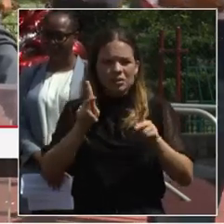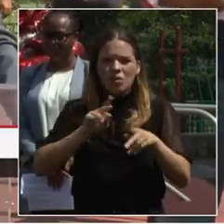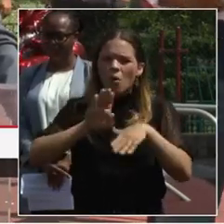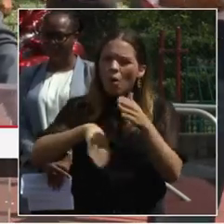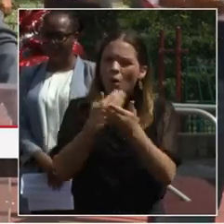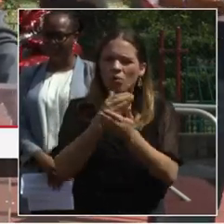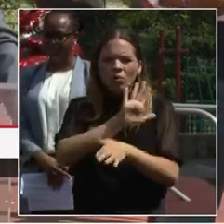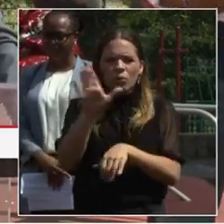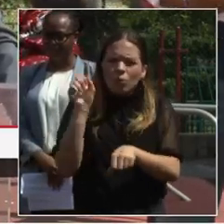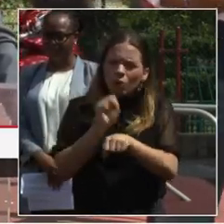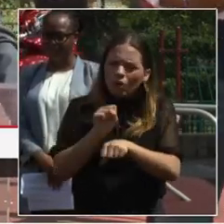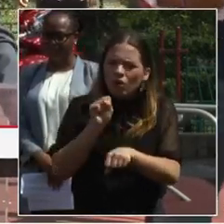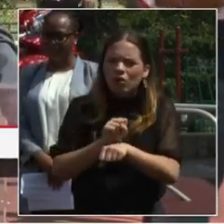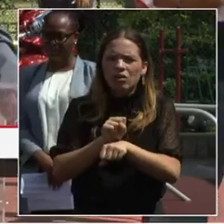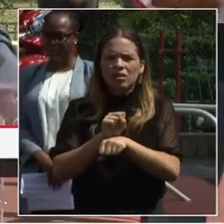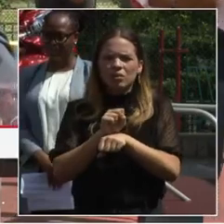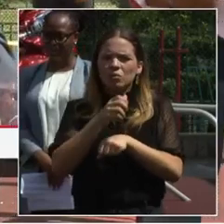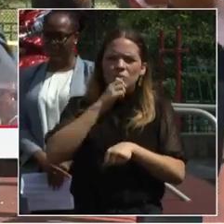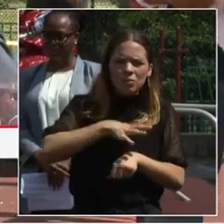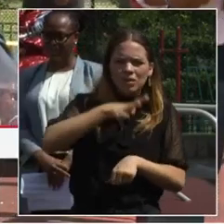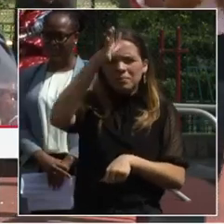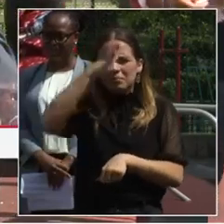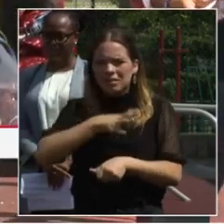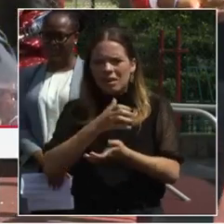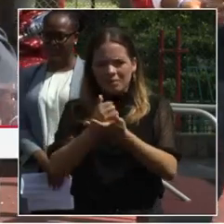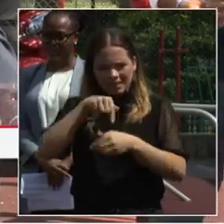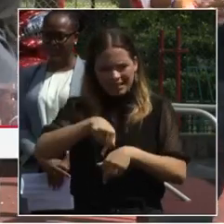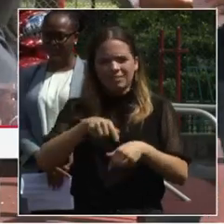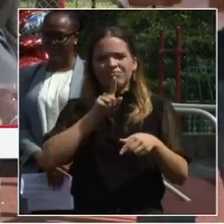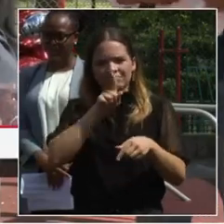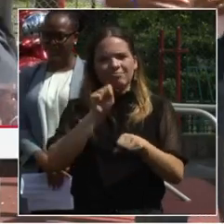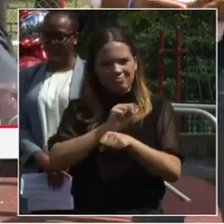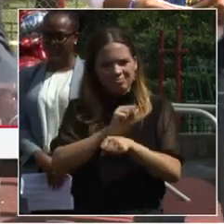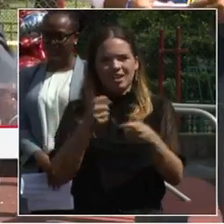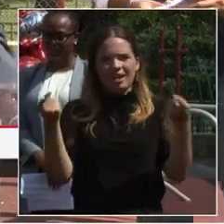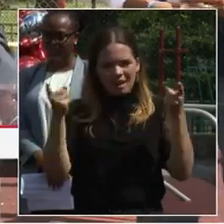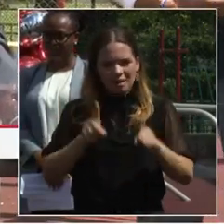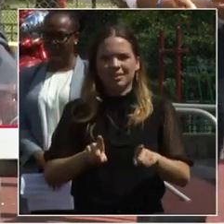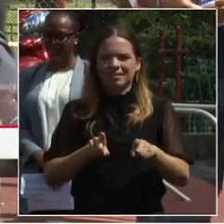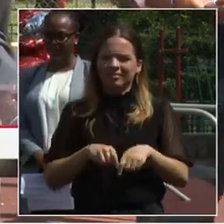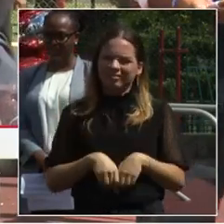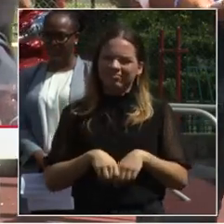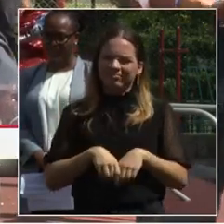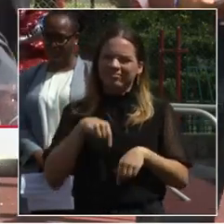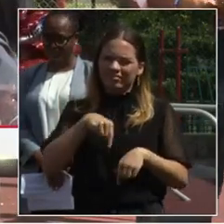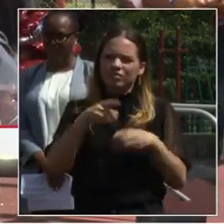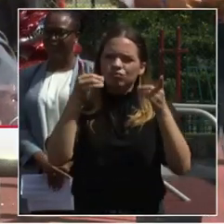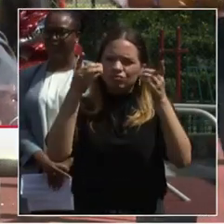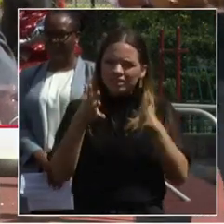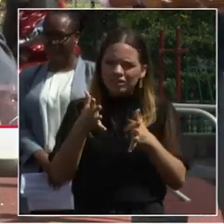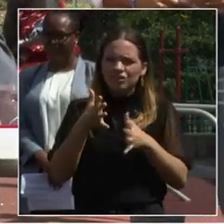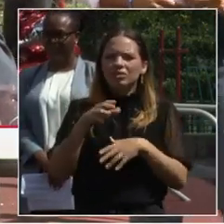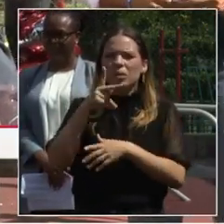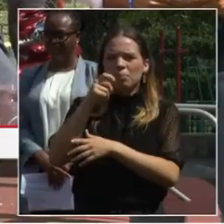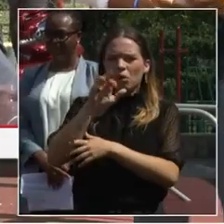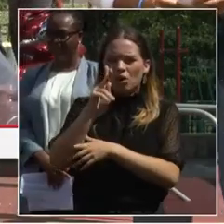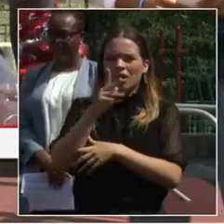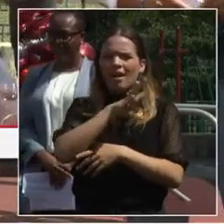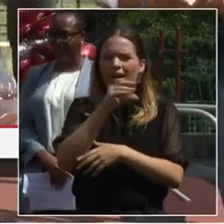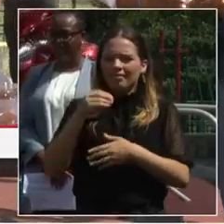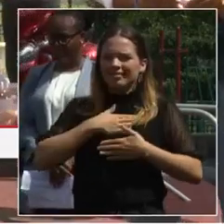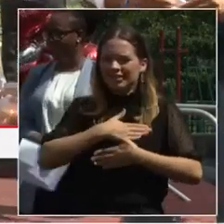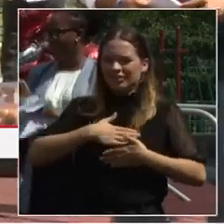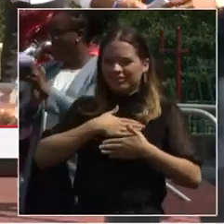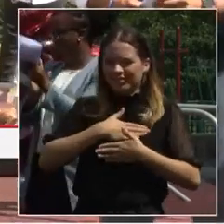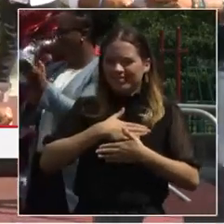men and women who helped to make this happen. But I want to start with the director of Department of Parks and Recs, Delano Hunter, and his